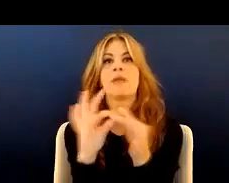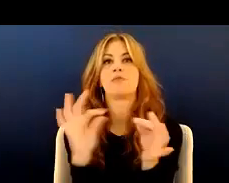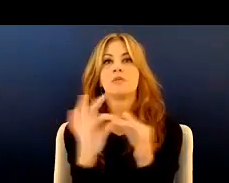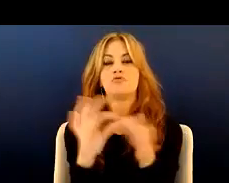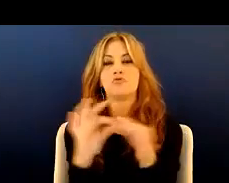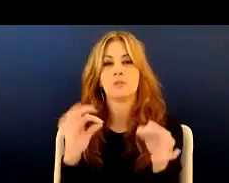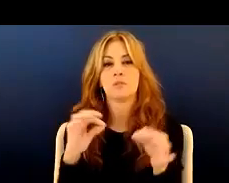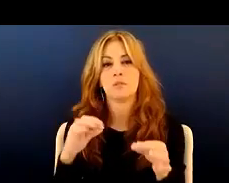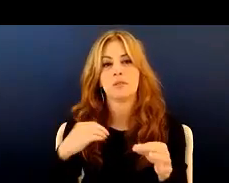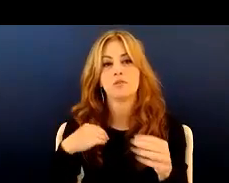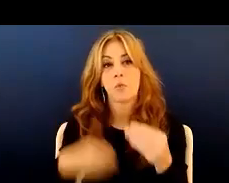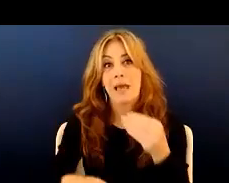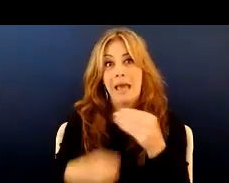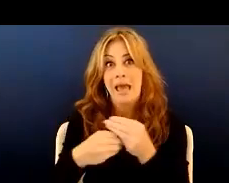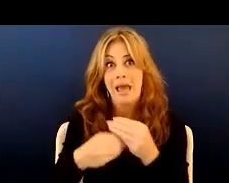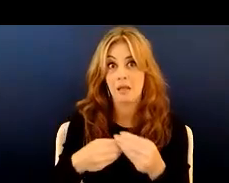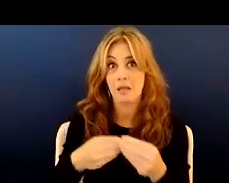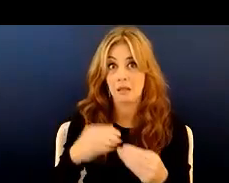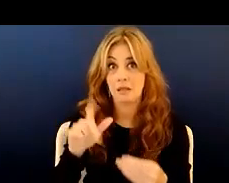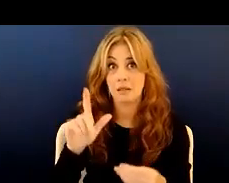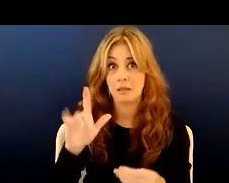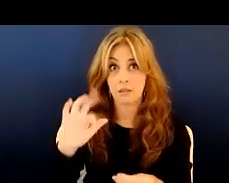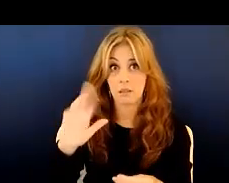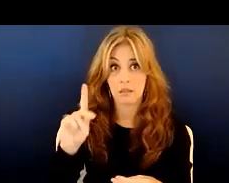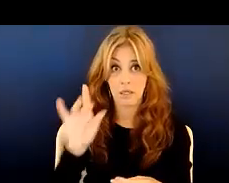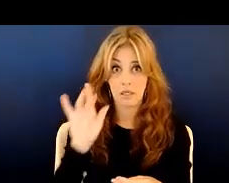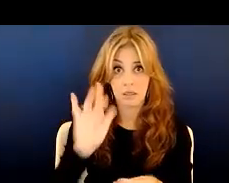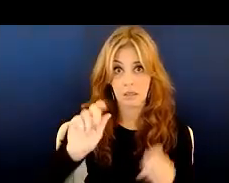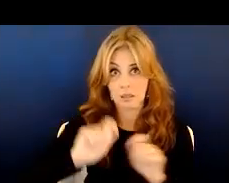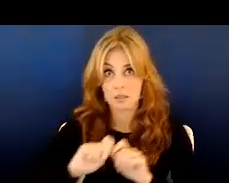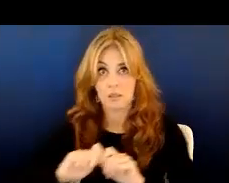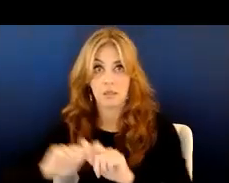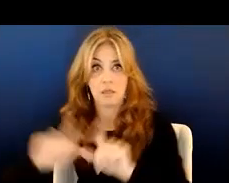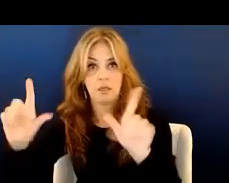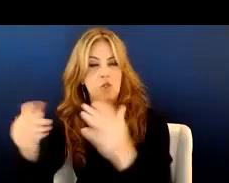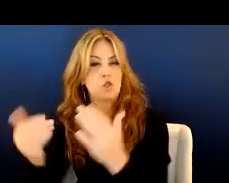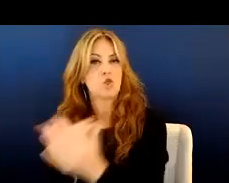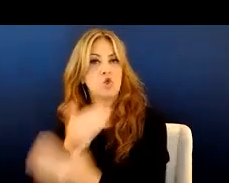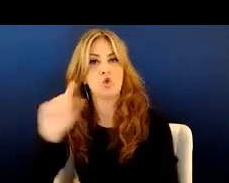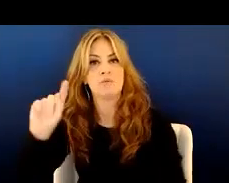added a link to a website, which will open in a new tab.